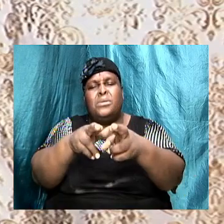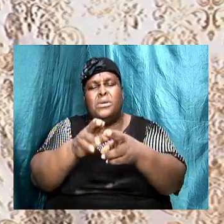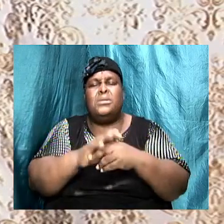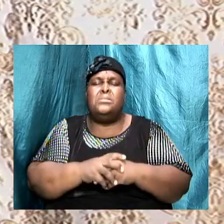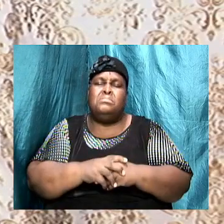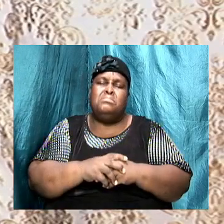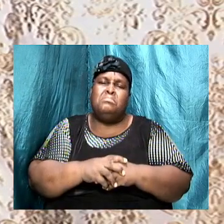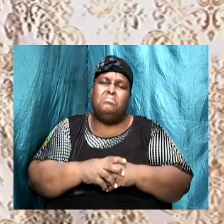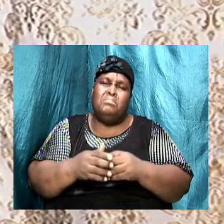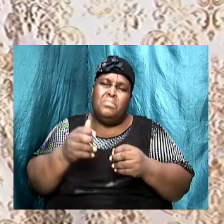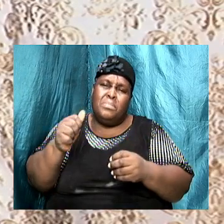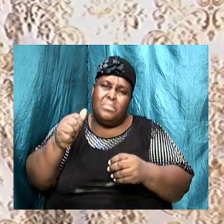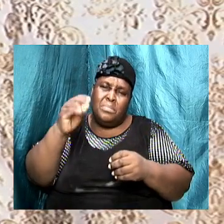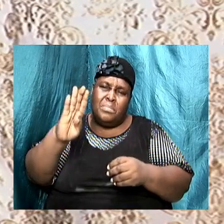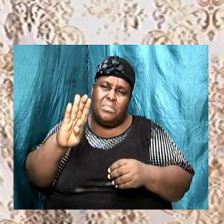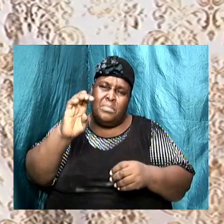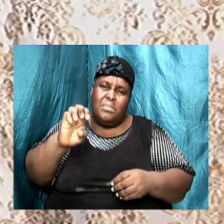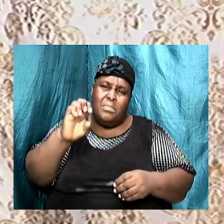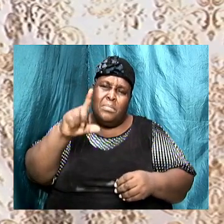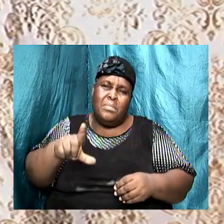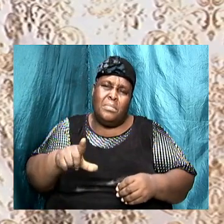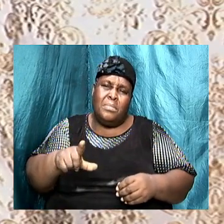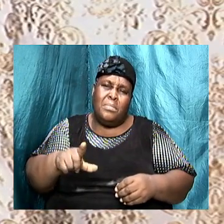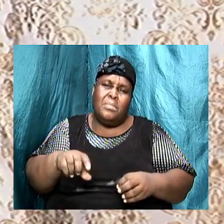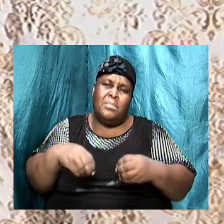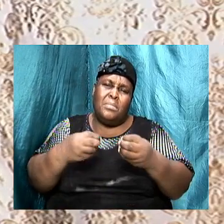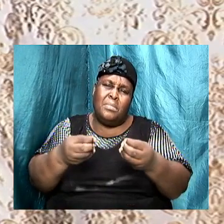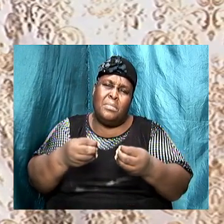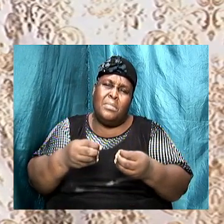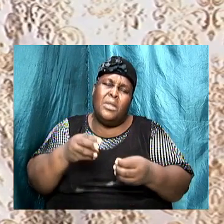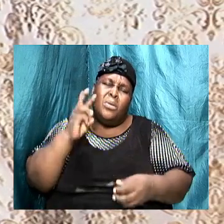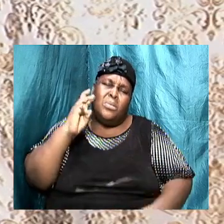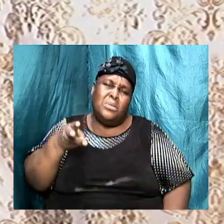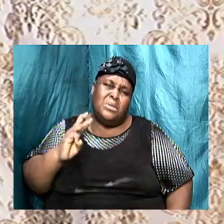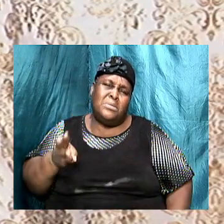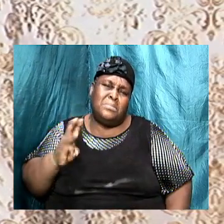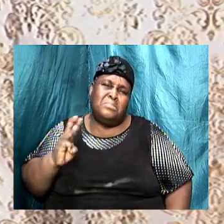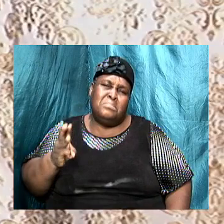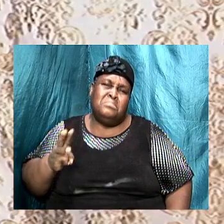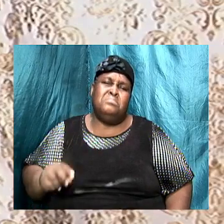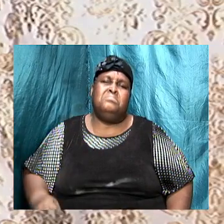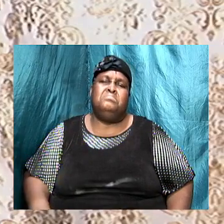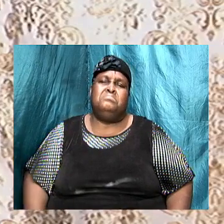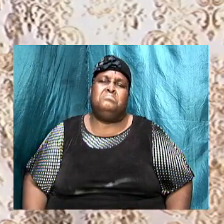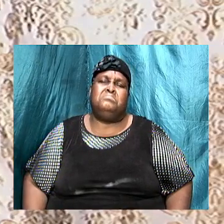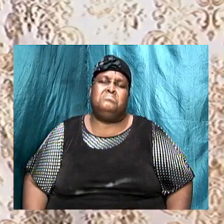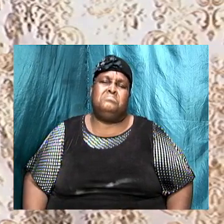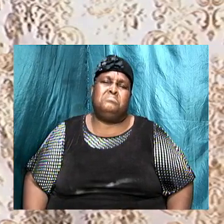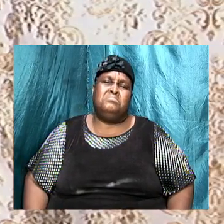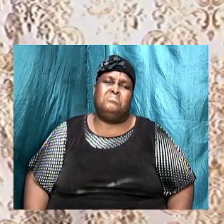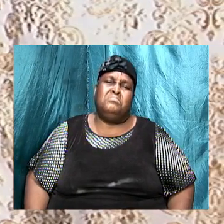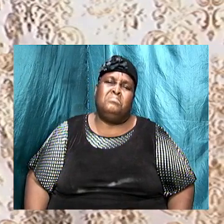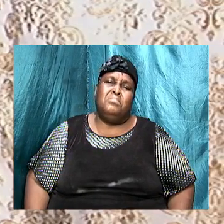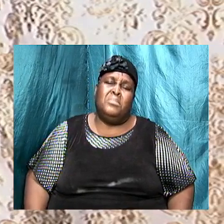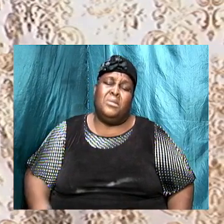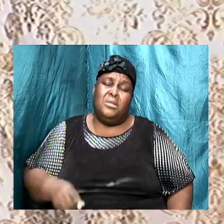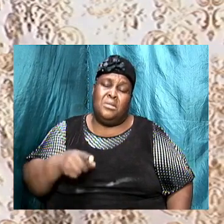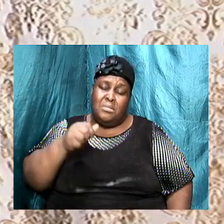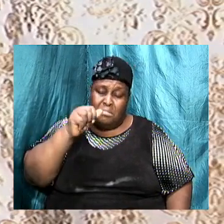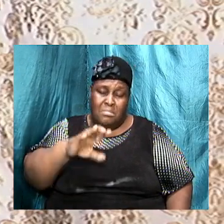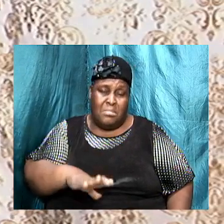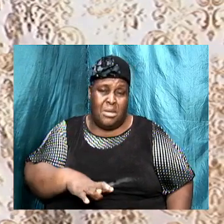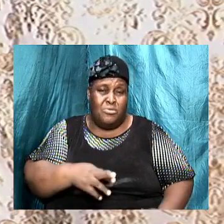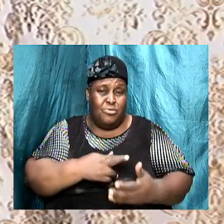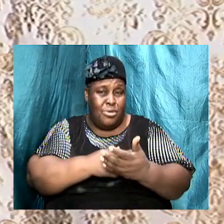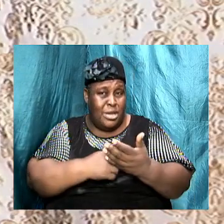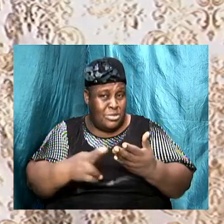He said that Abel obtained a witness that he was righteous,